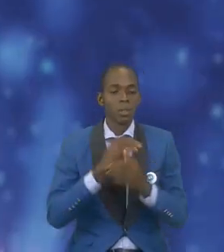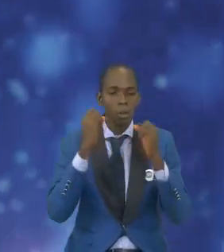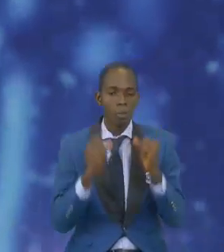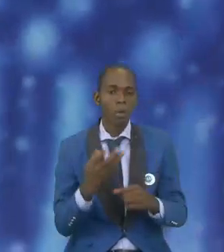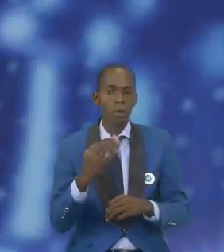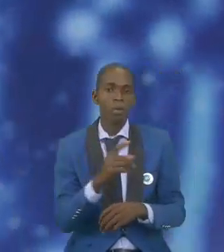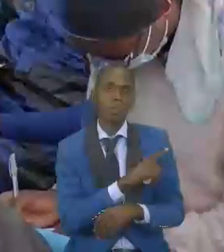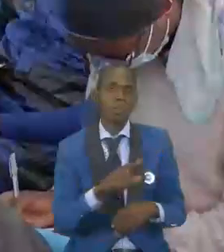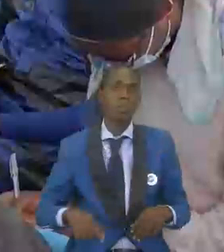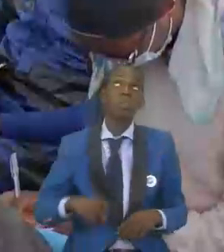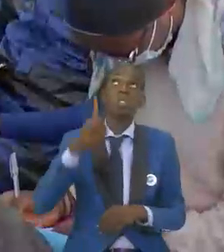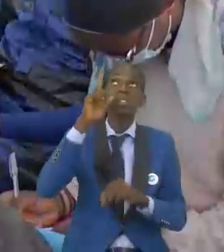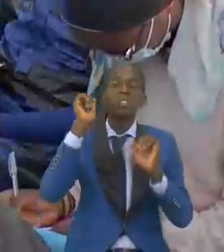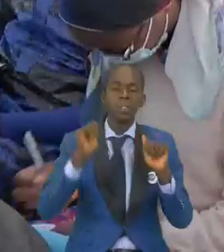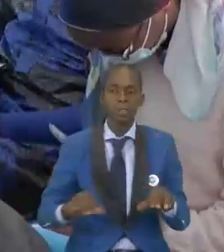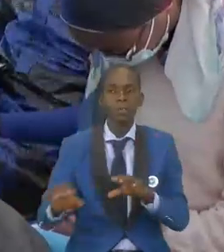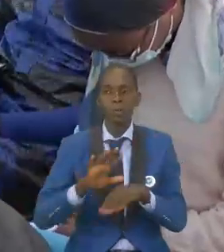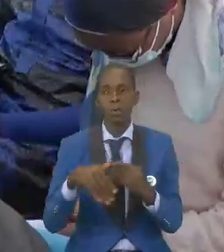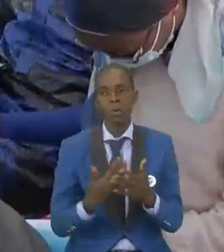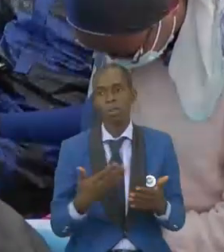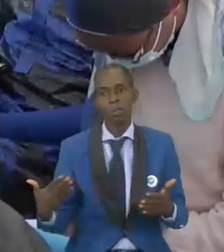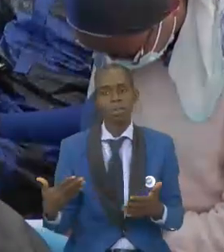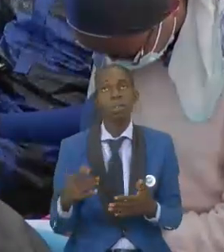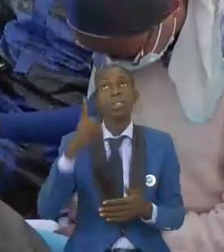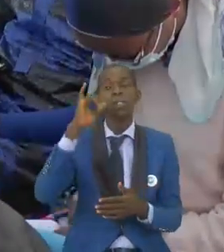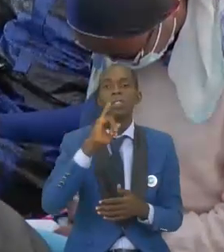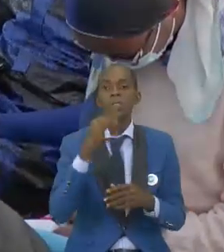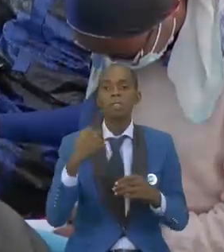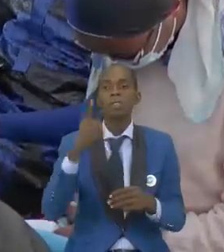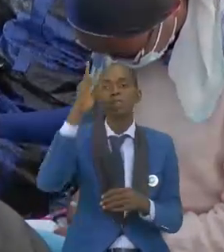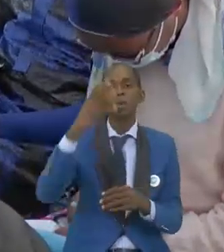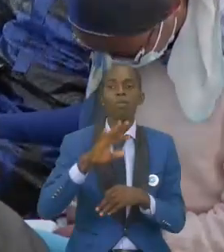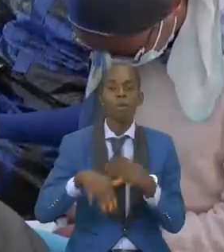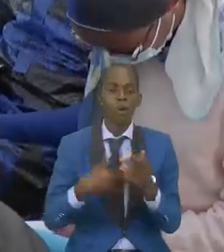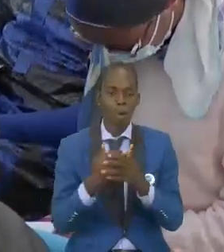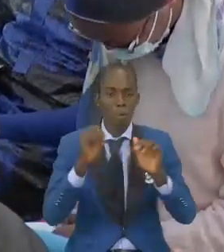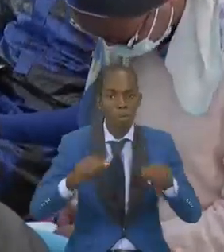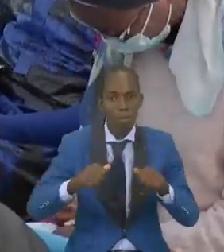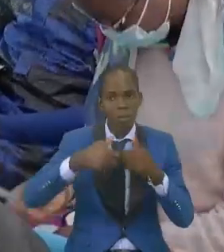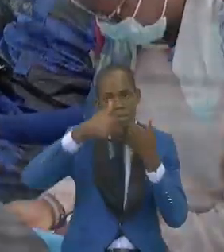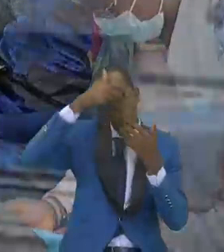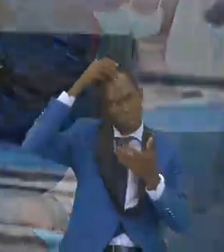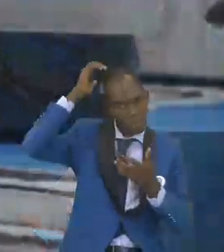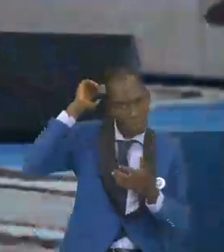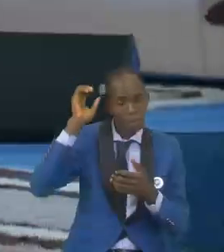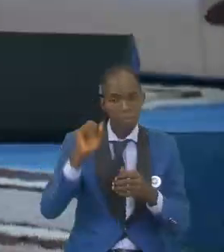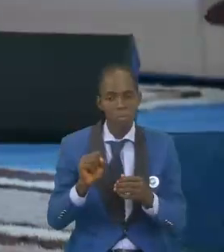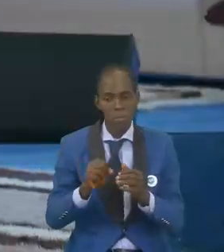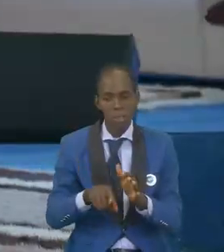He can do all things. He's a God of all possibilities. Lions,